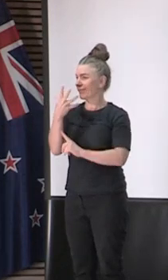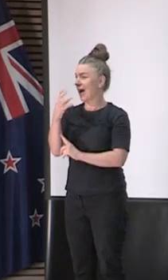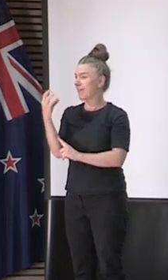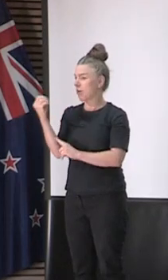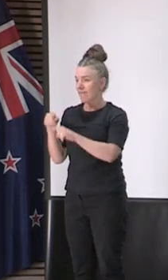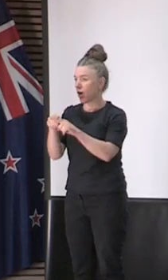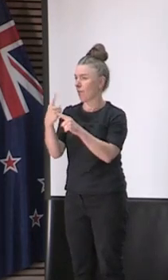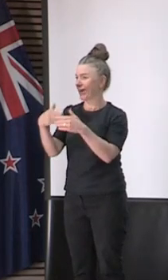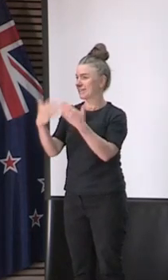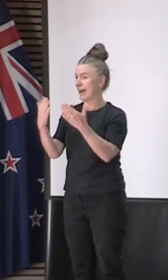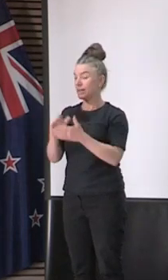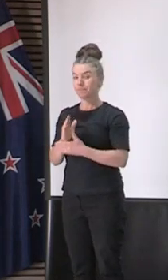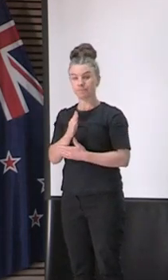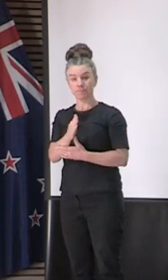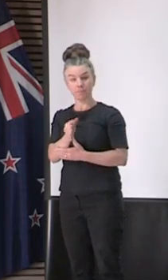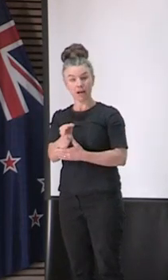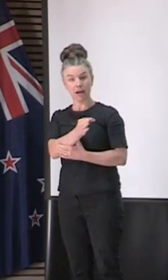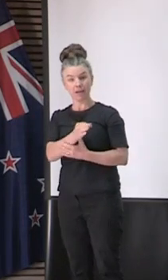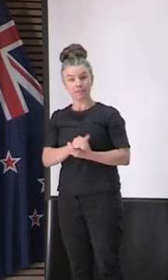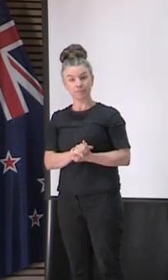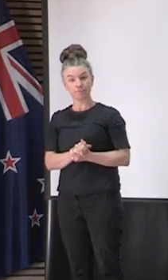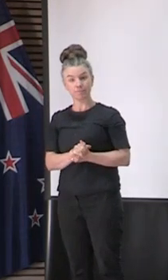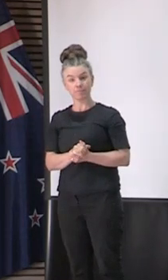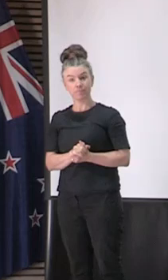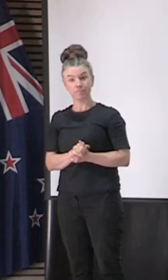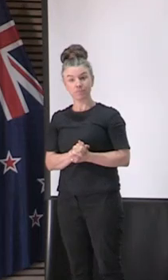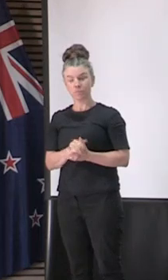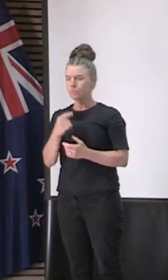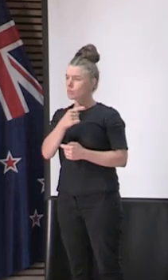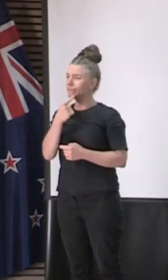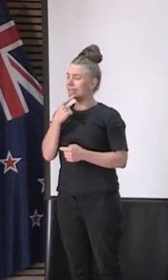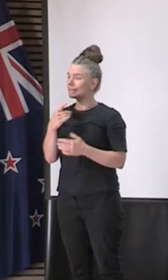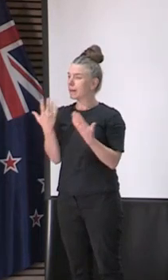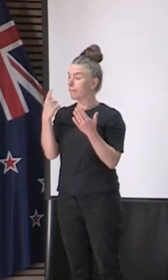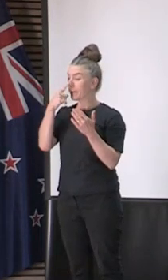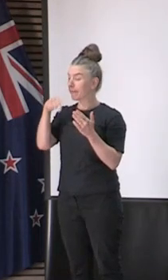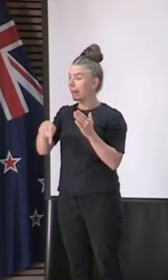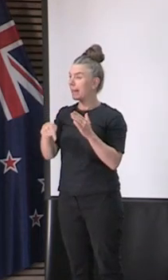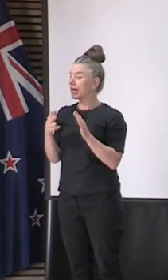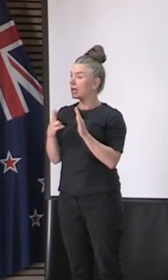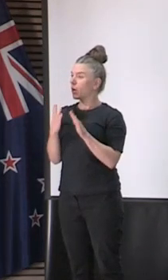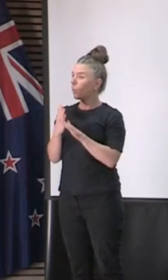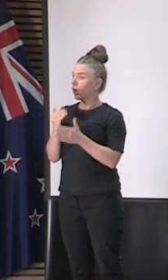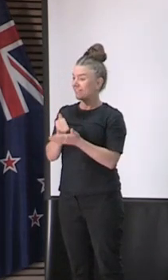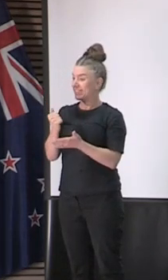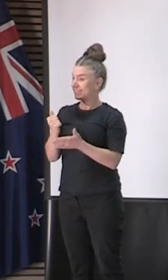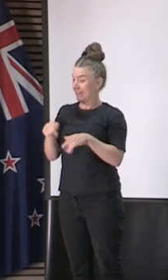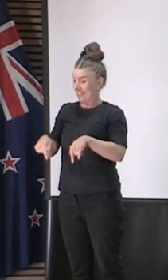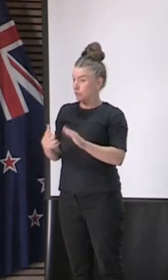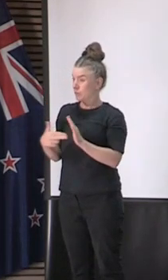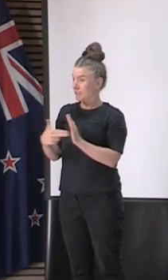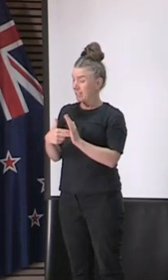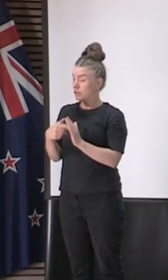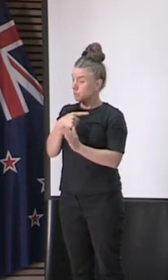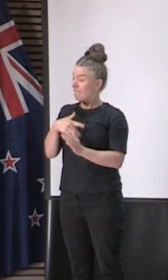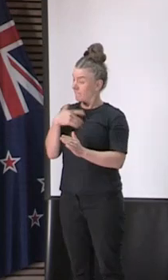said yesterday that you were comfortable with the support being provided to migrants in New Zealand who had been affected by COVID-19. How